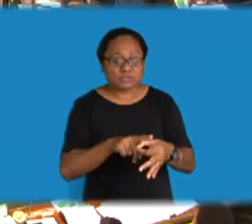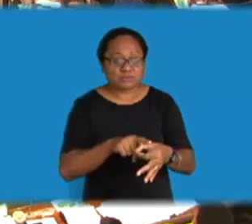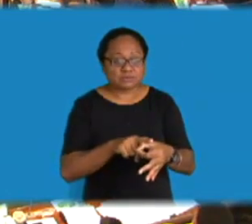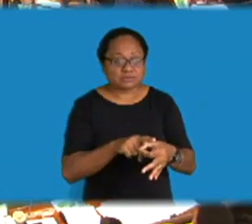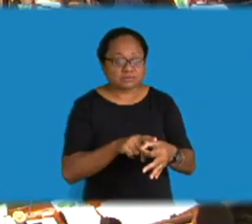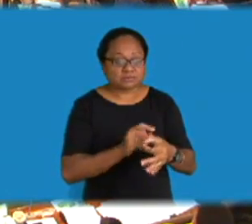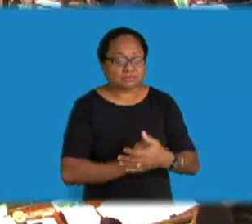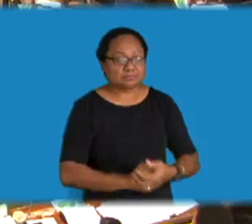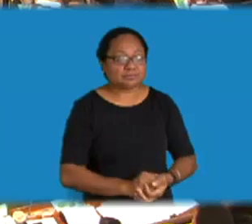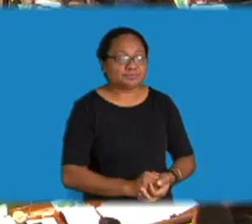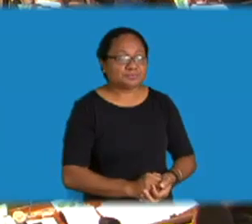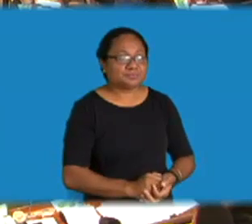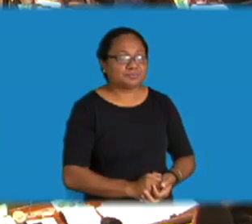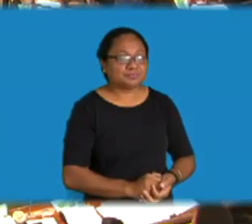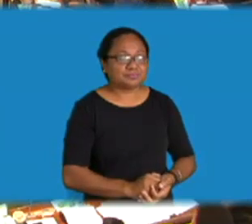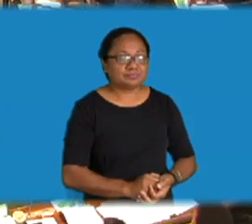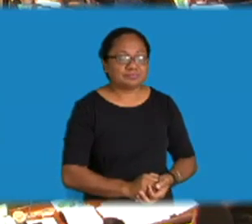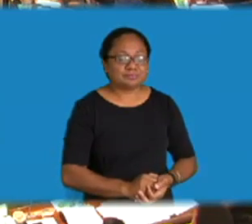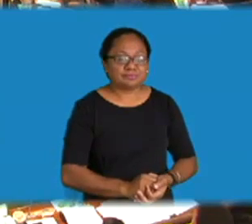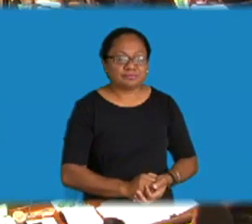Minister.